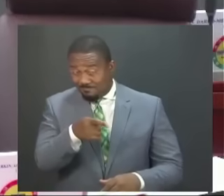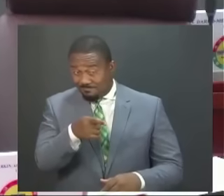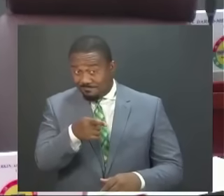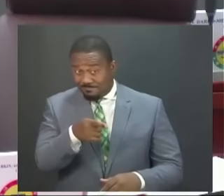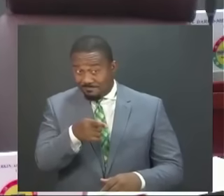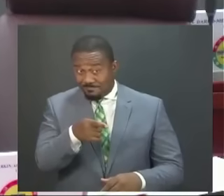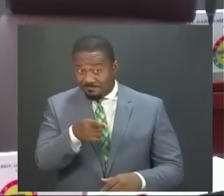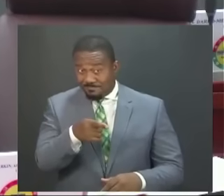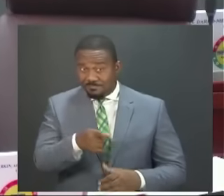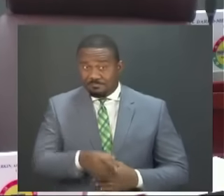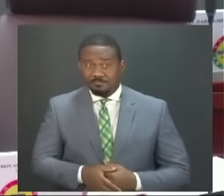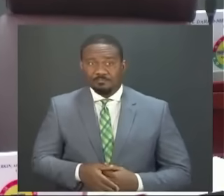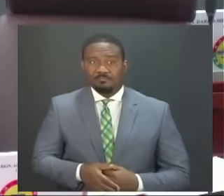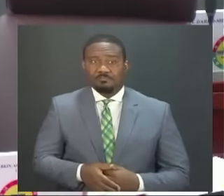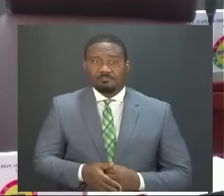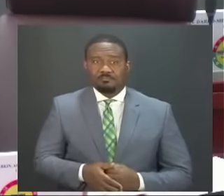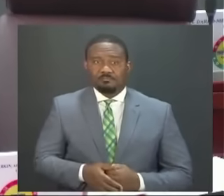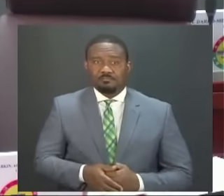in presenting the